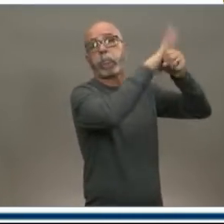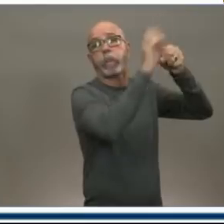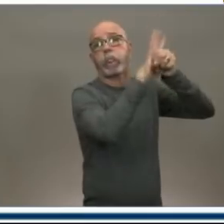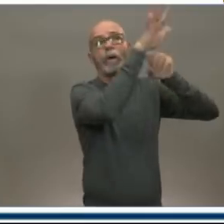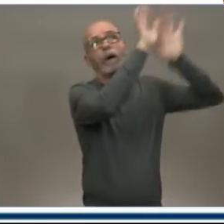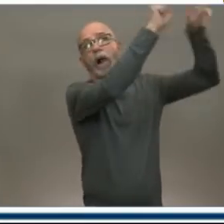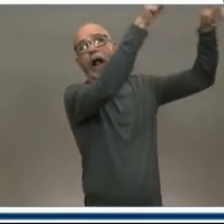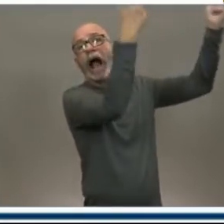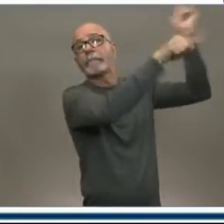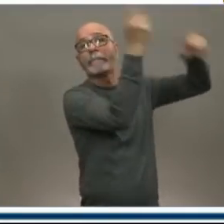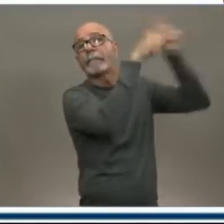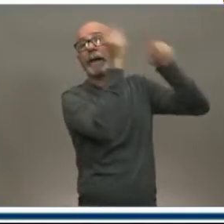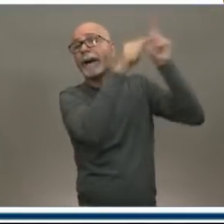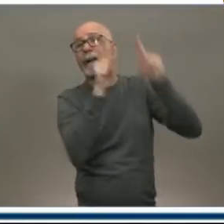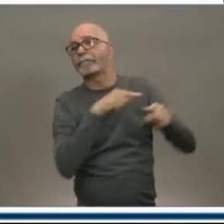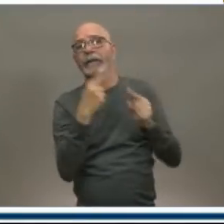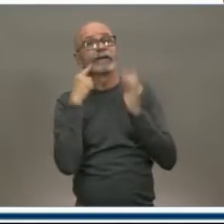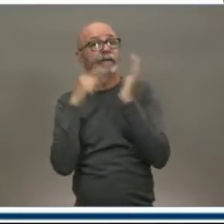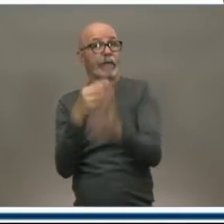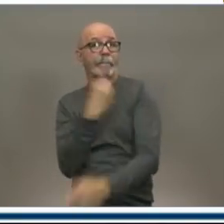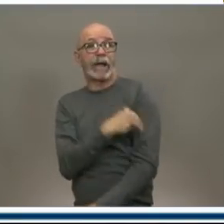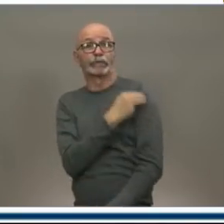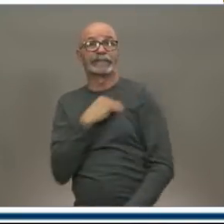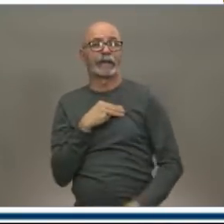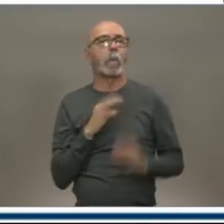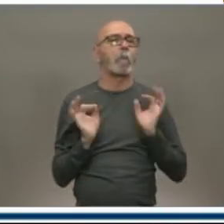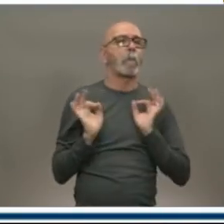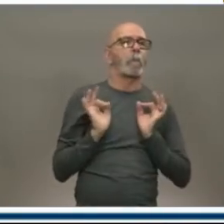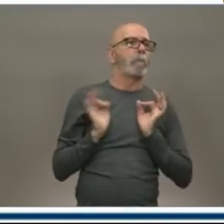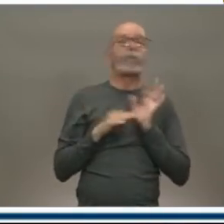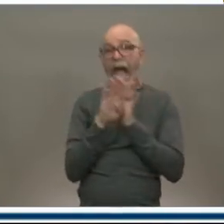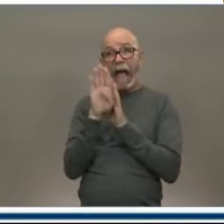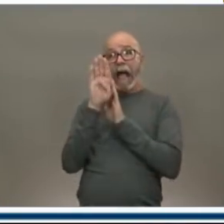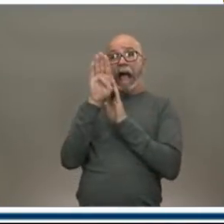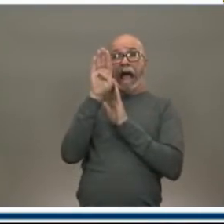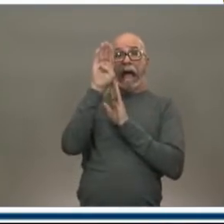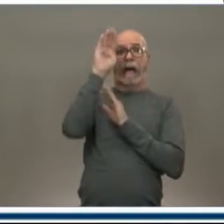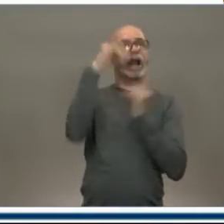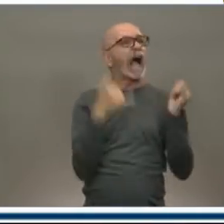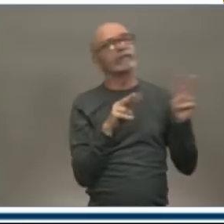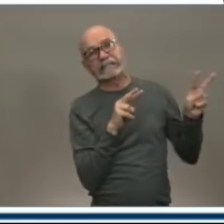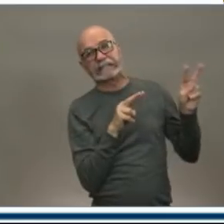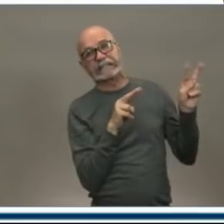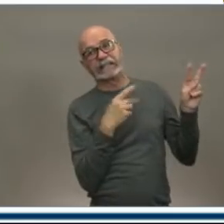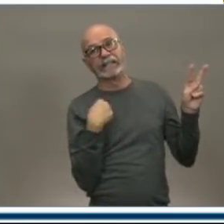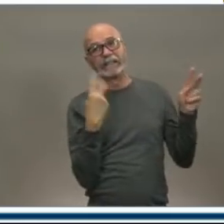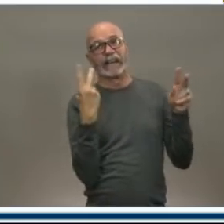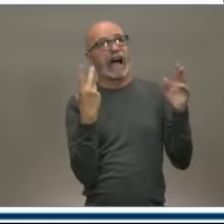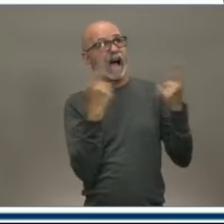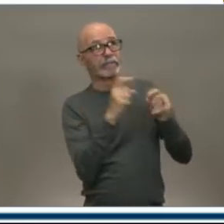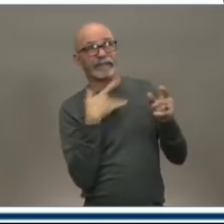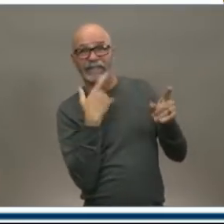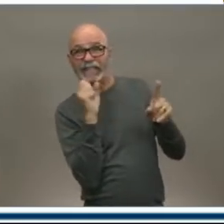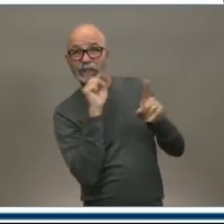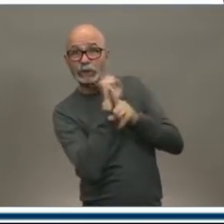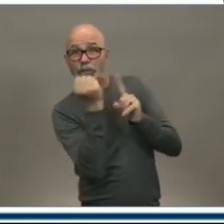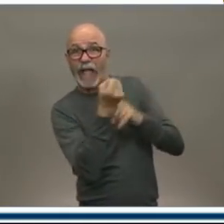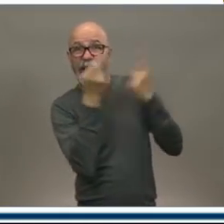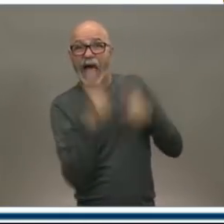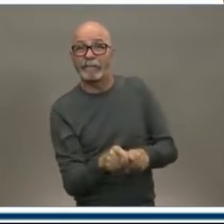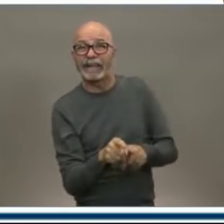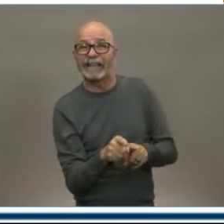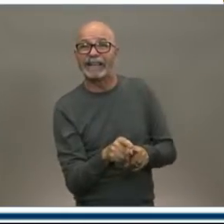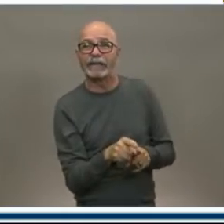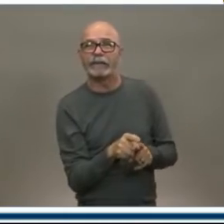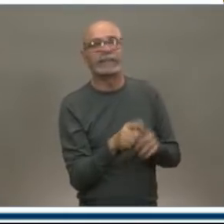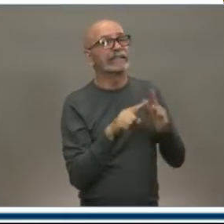of Manitoba, which is a province of comparable size to Nova Scotia that we've seen, who were basically in the same position as us in the summer, and they've just exploded